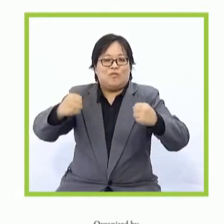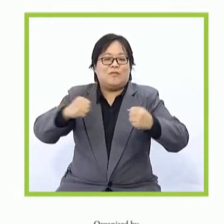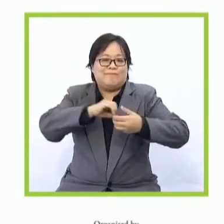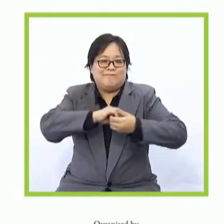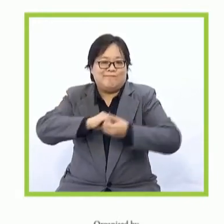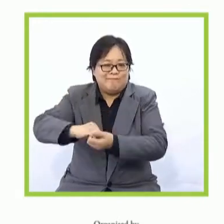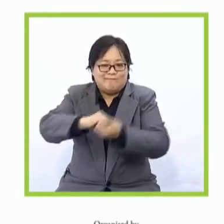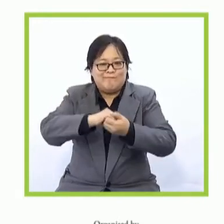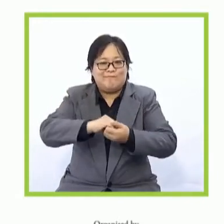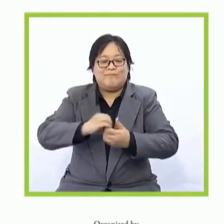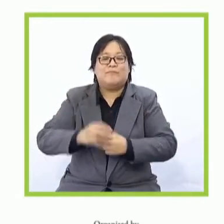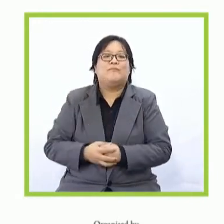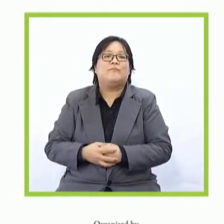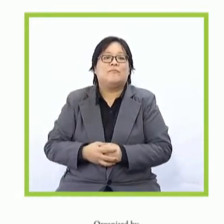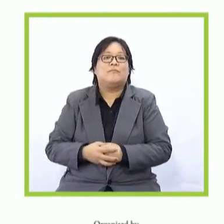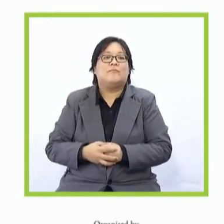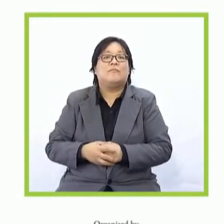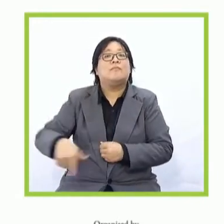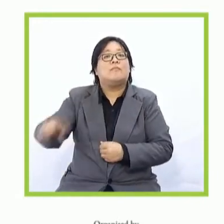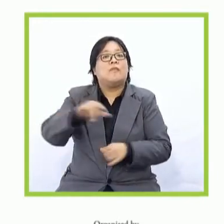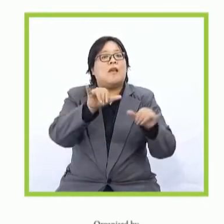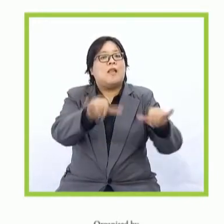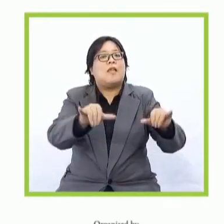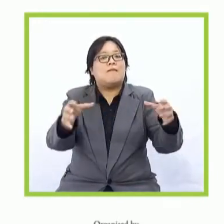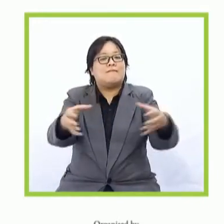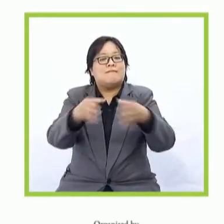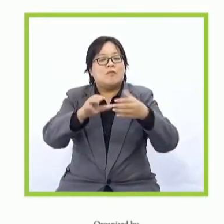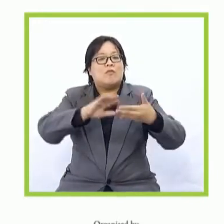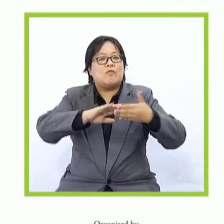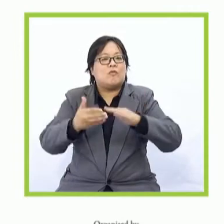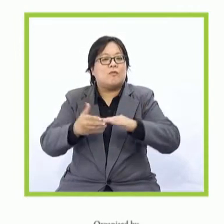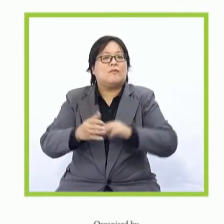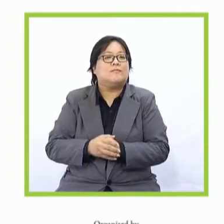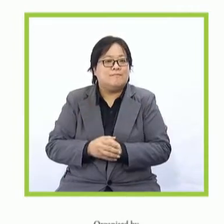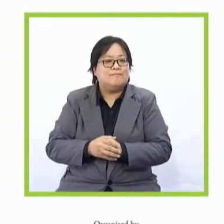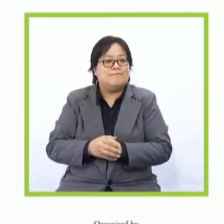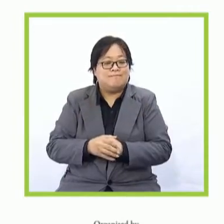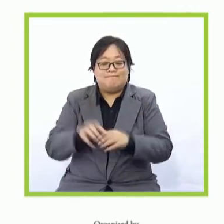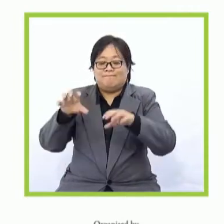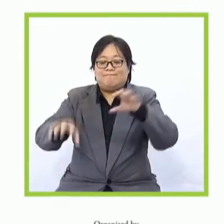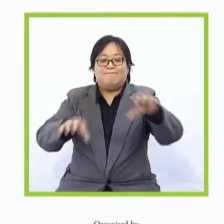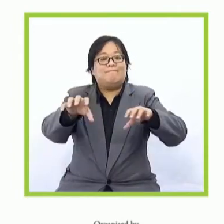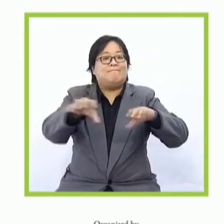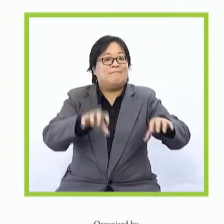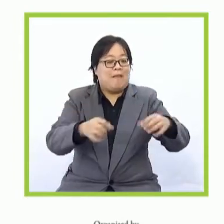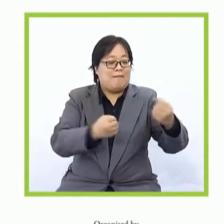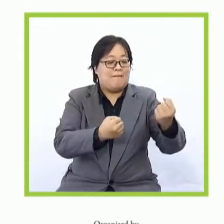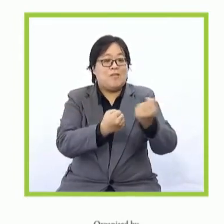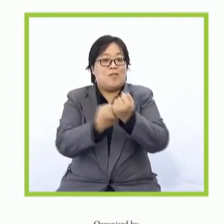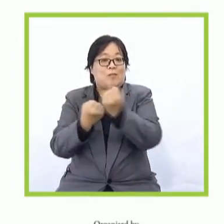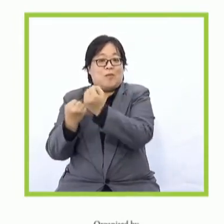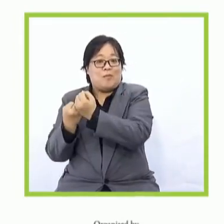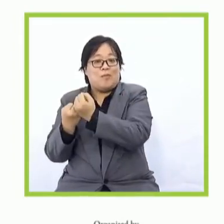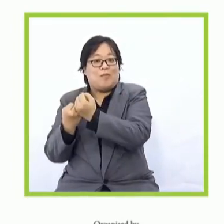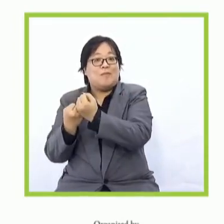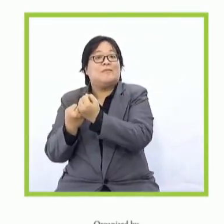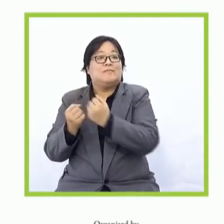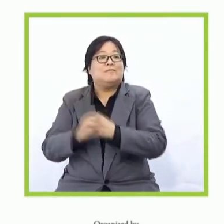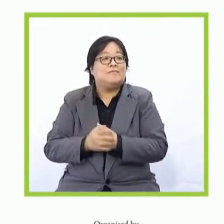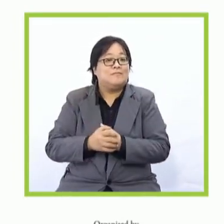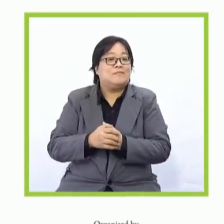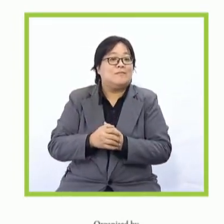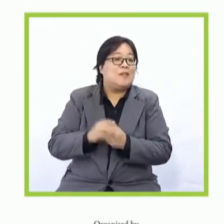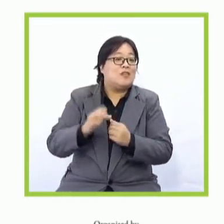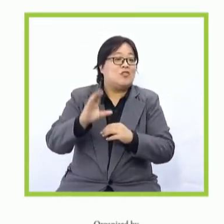friendship. They linked together in their community. They linked with communities in the region. They got support, in their case, from the trade unions, from the